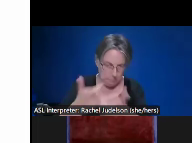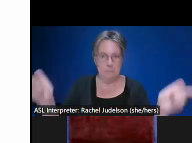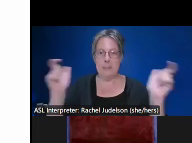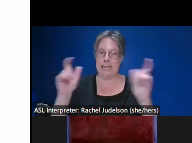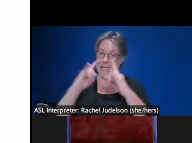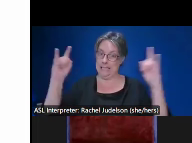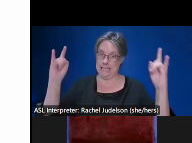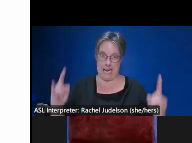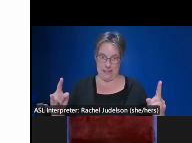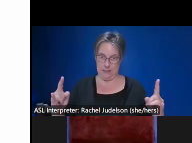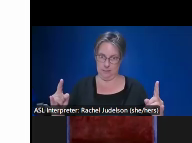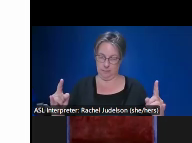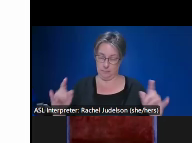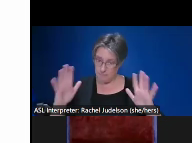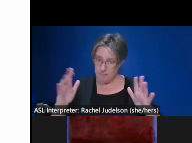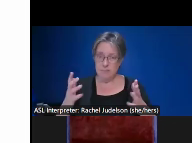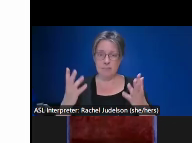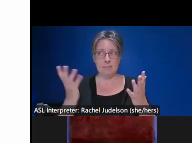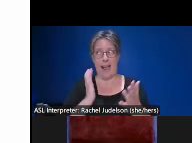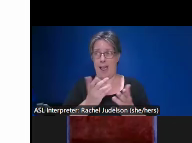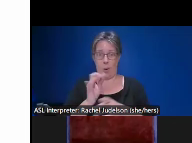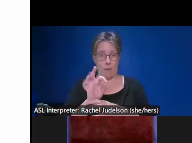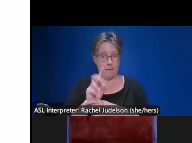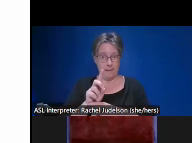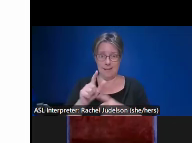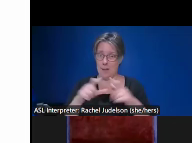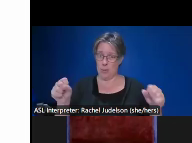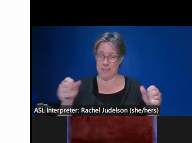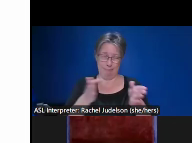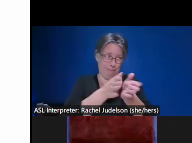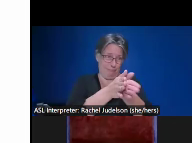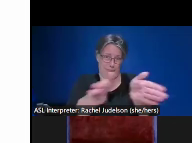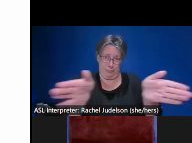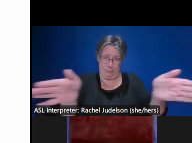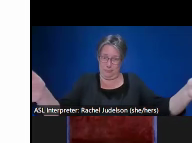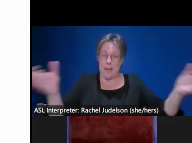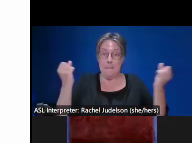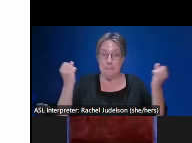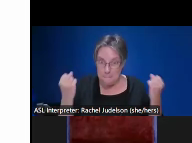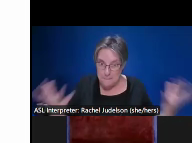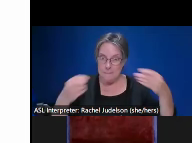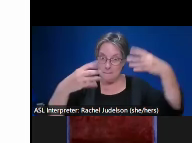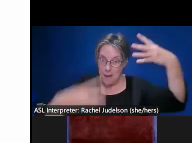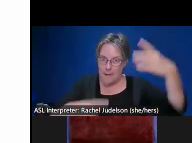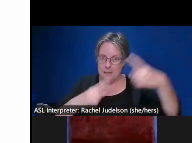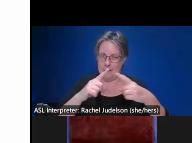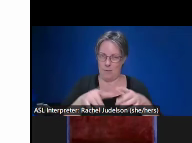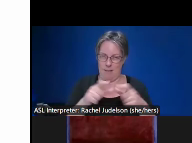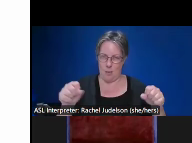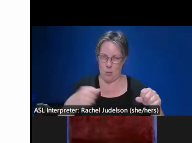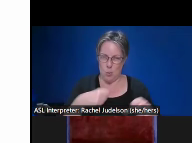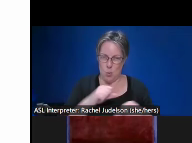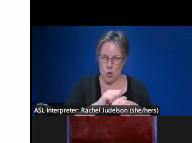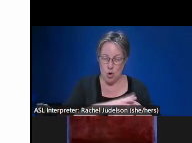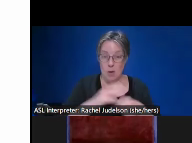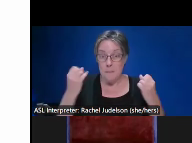pretty broad field, and we have lots of different languages that we work on, lots of different types of approaches that we